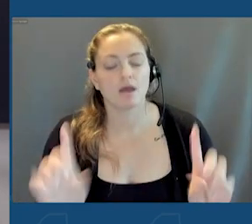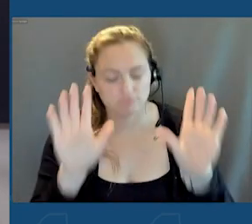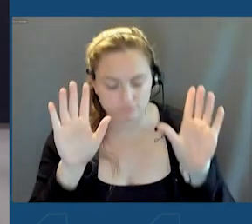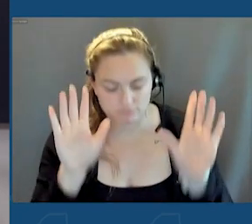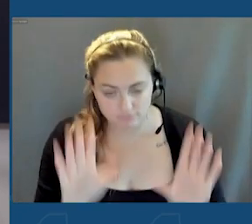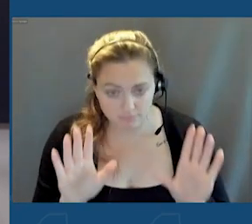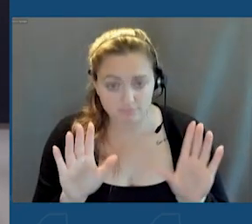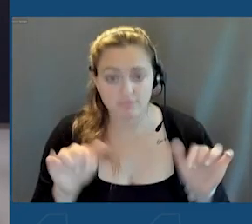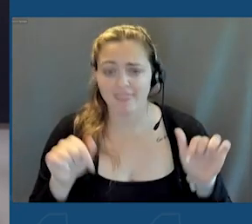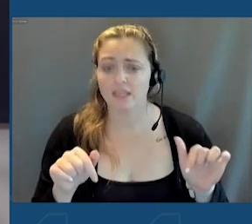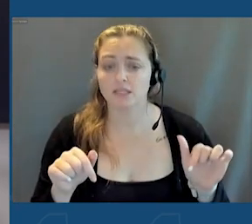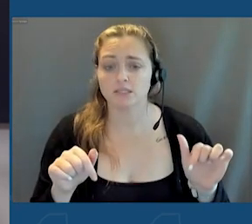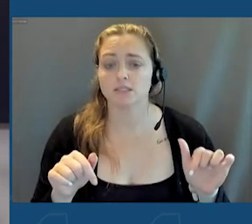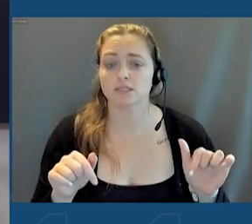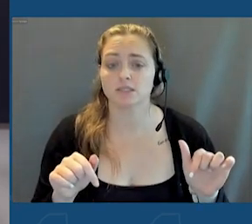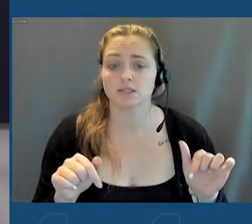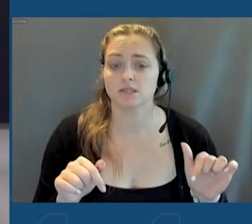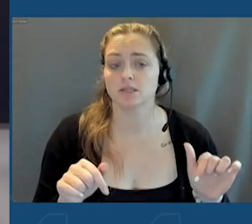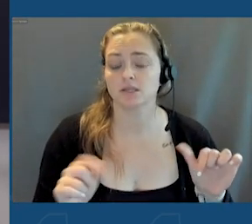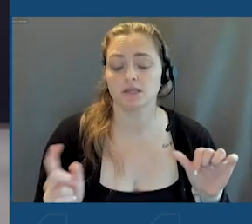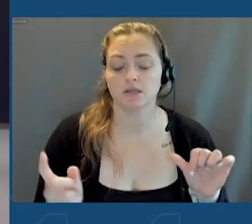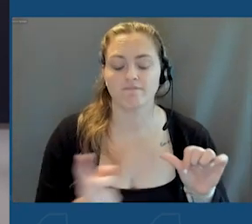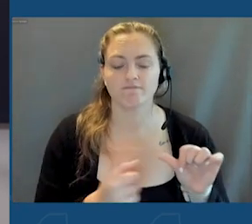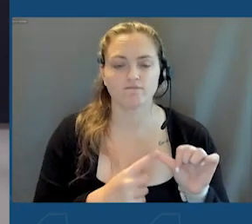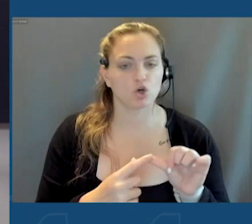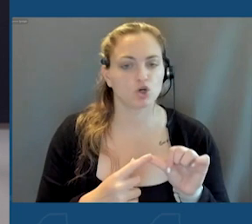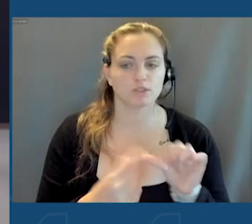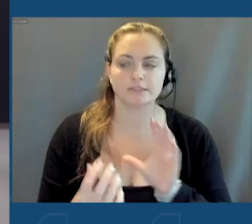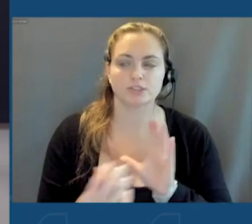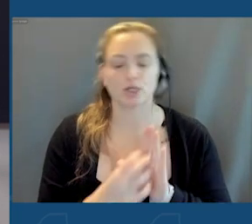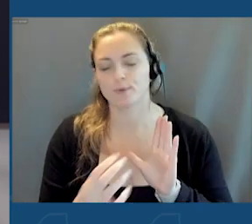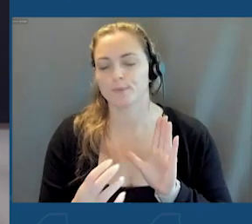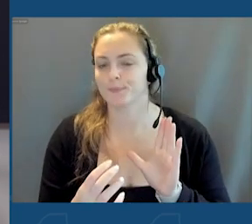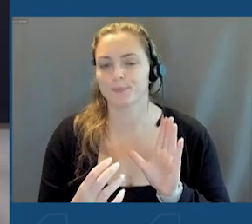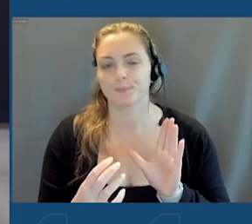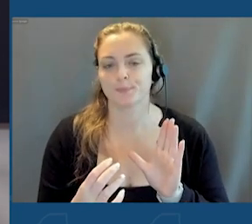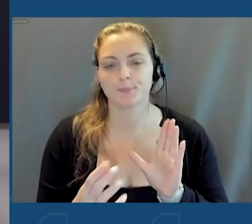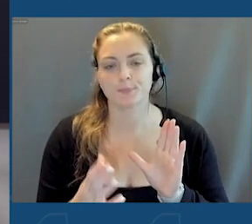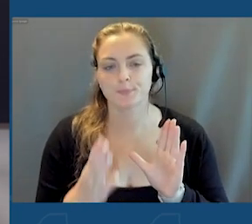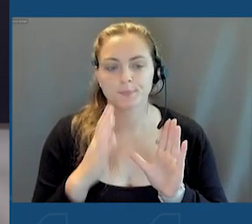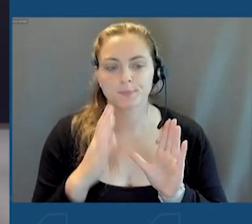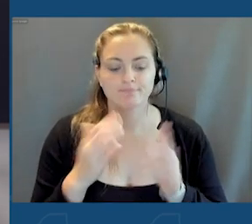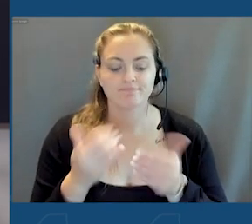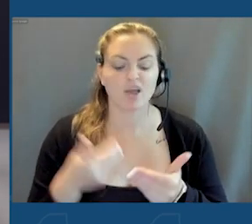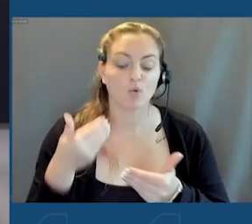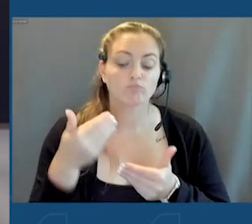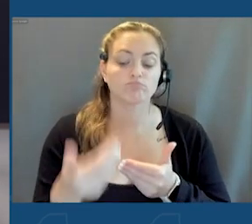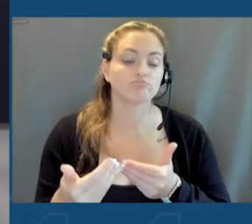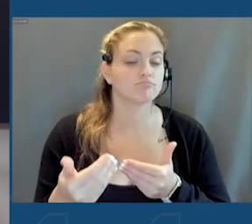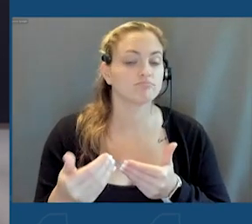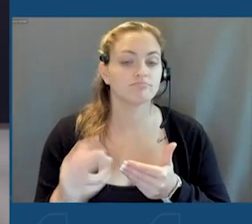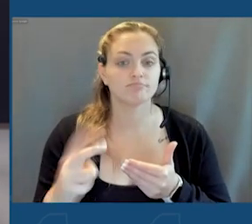is the first chapter. We're going on now to the next chapter.